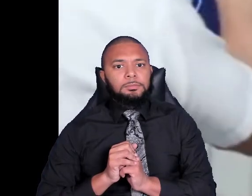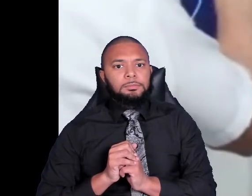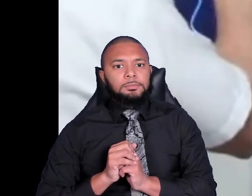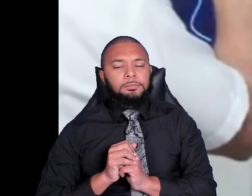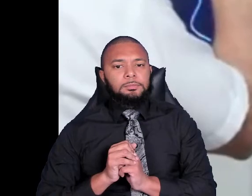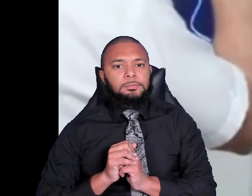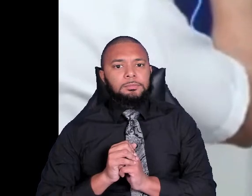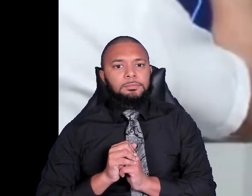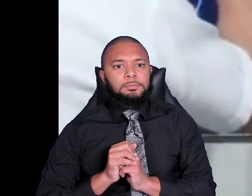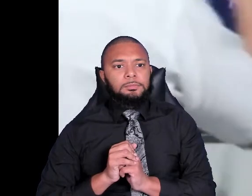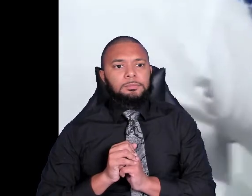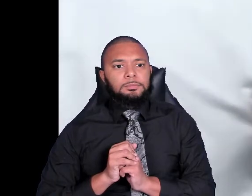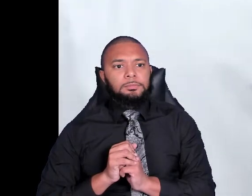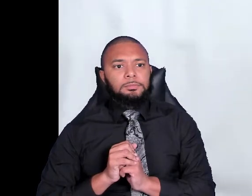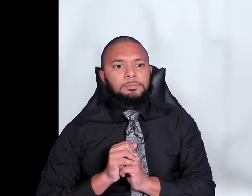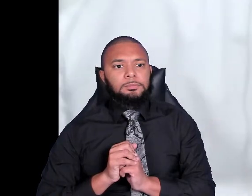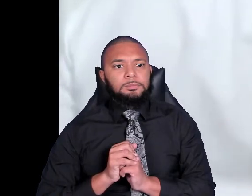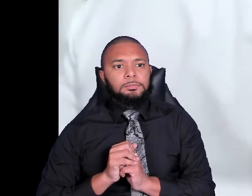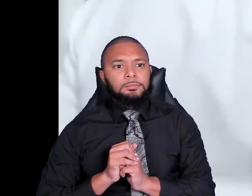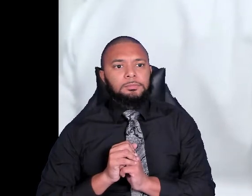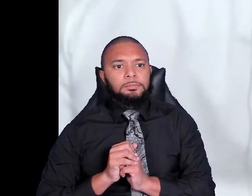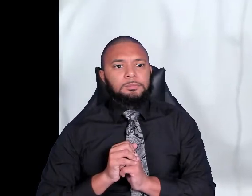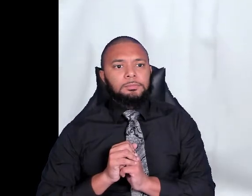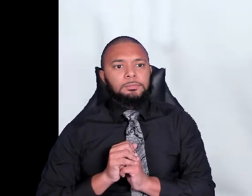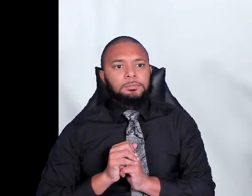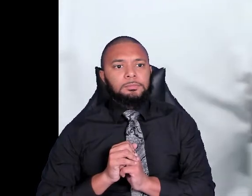And we get 6x